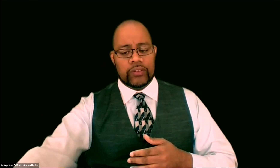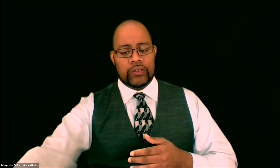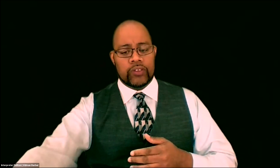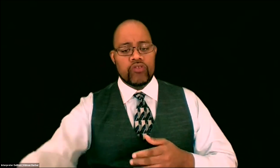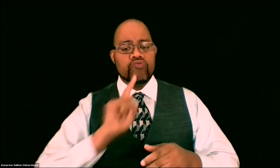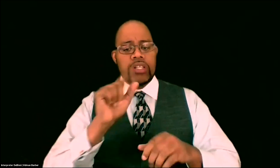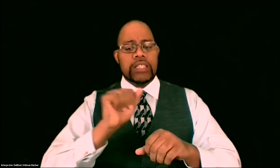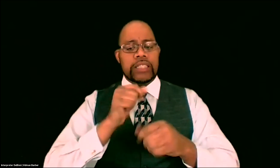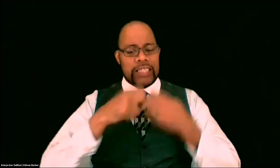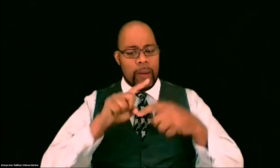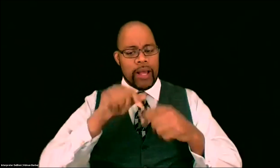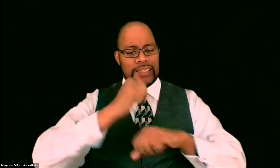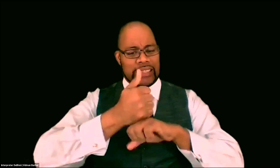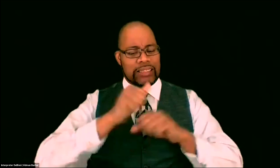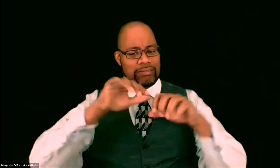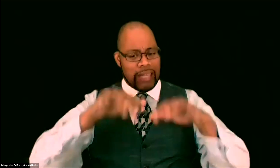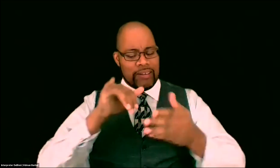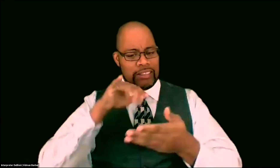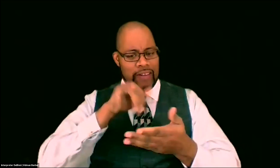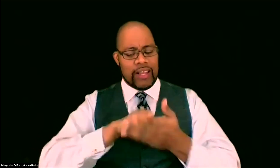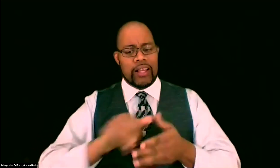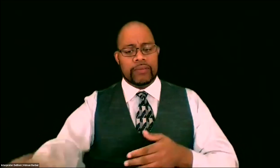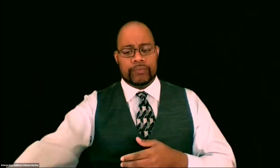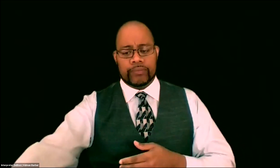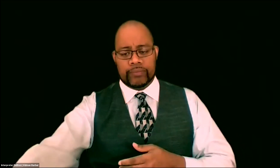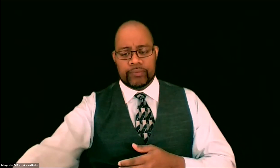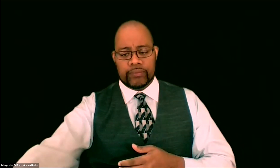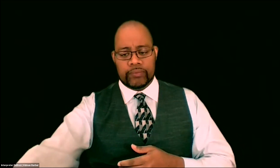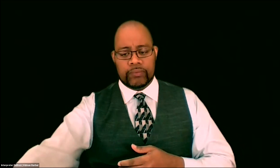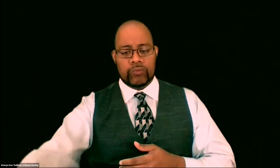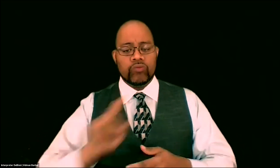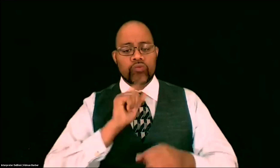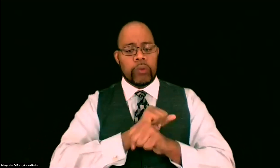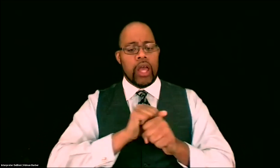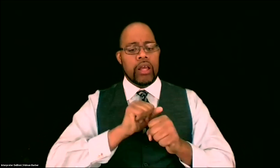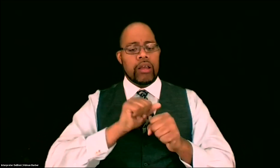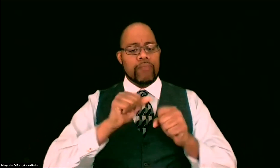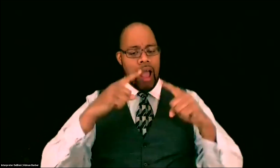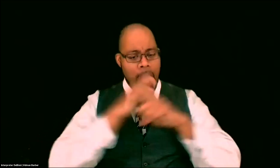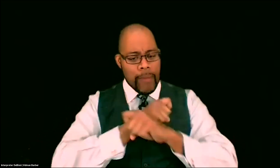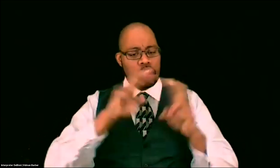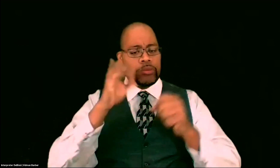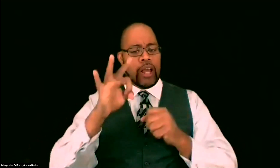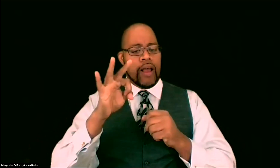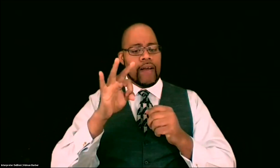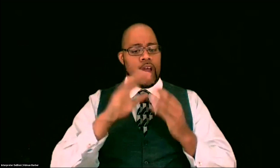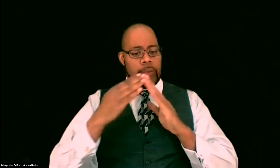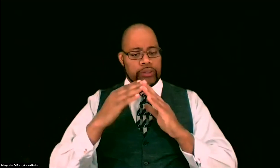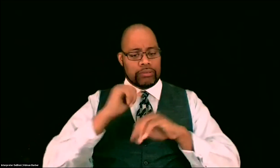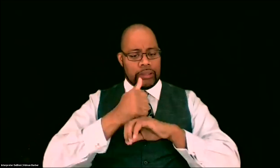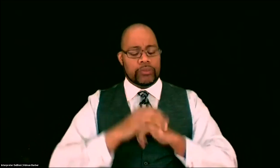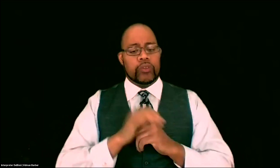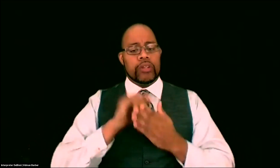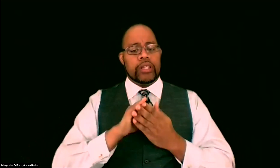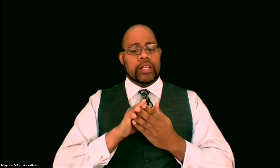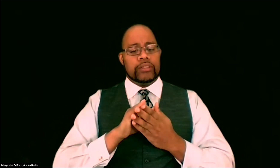about studying the microbiota, is that it's really complex in terms of community status. So for one, even if you